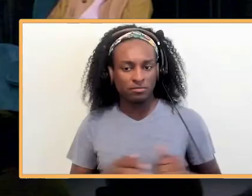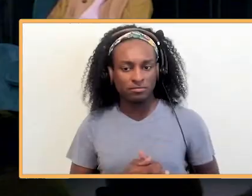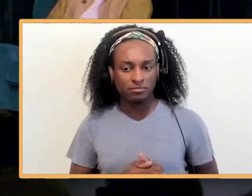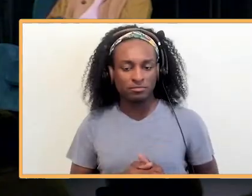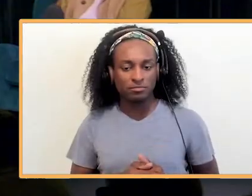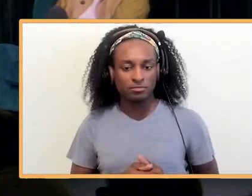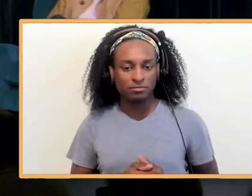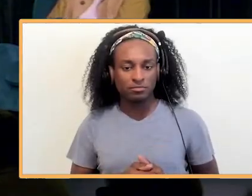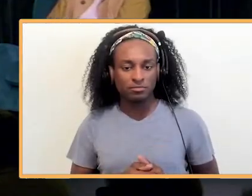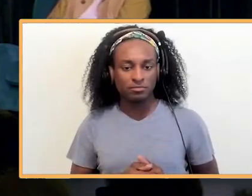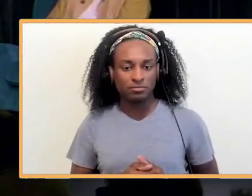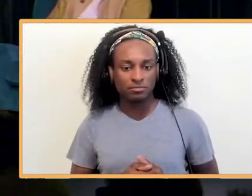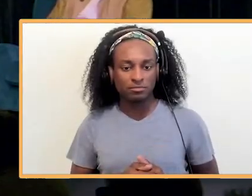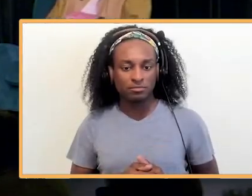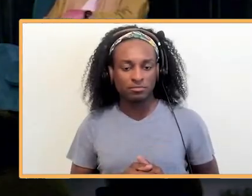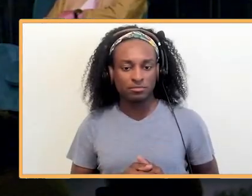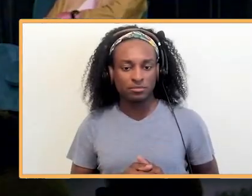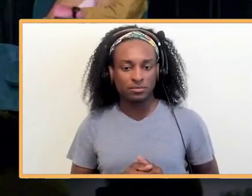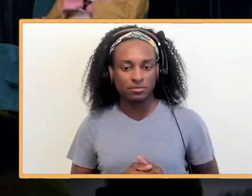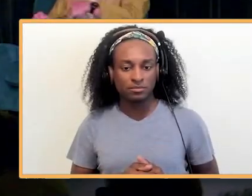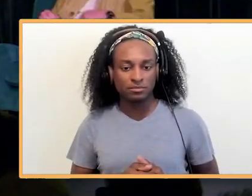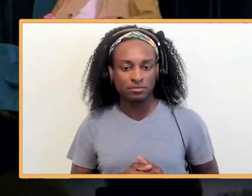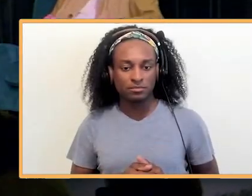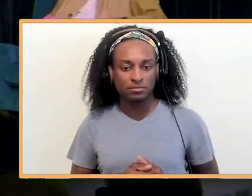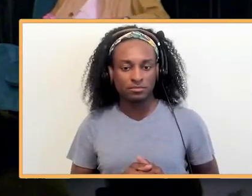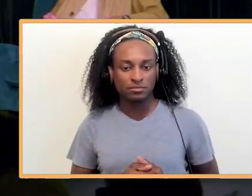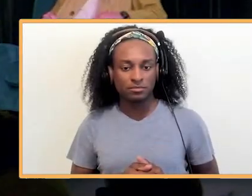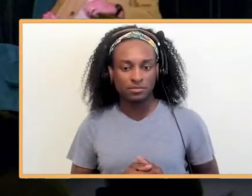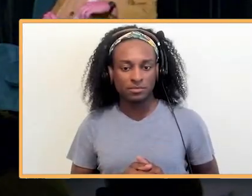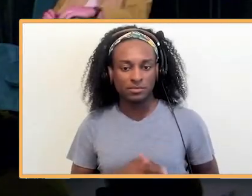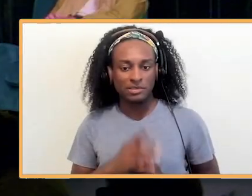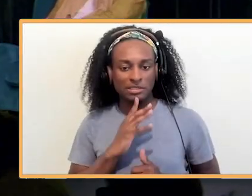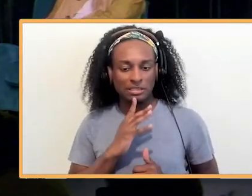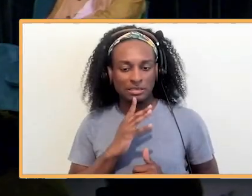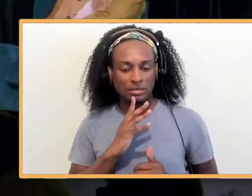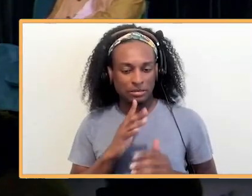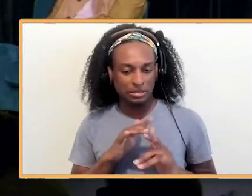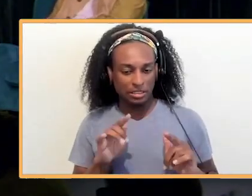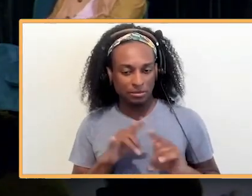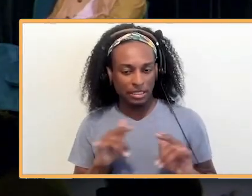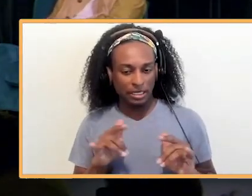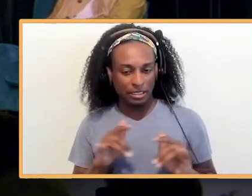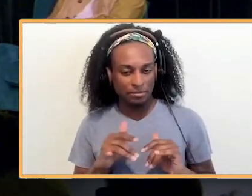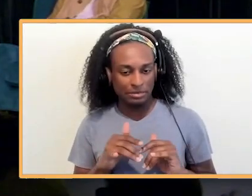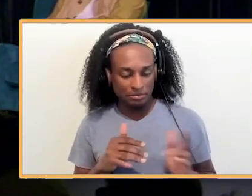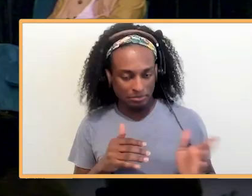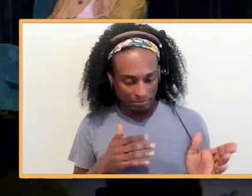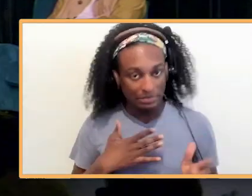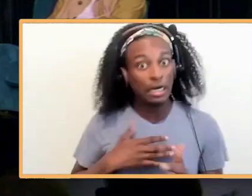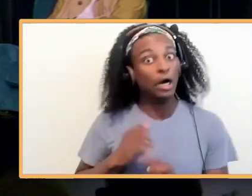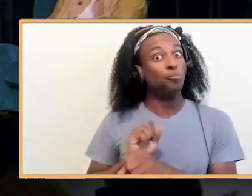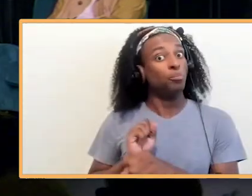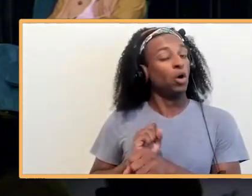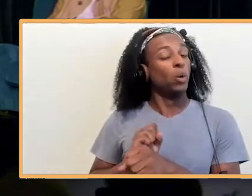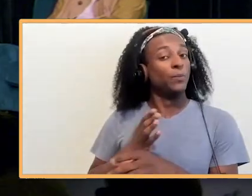Such a good I one. would I say mean, I've in thought my too, but in yeah. my work, Yes. yes. You know, I would